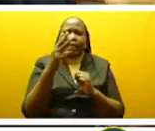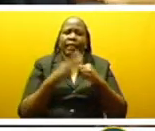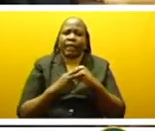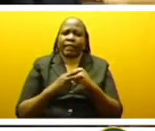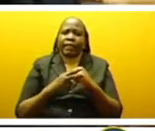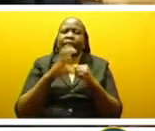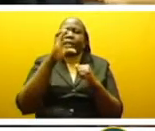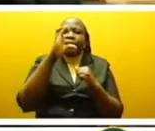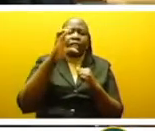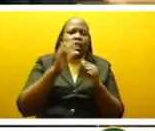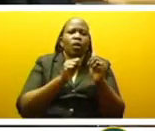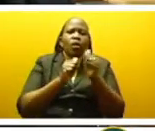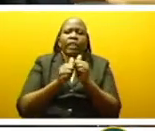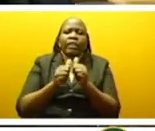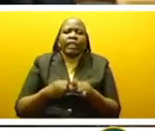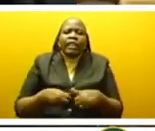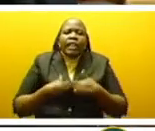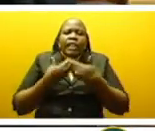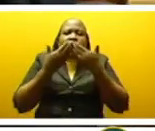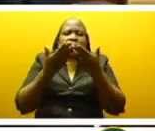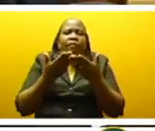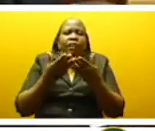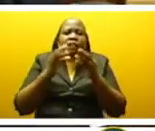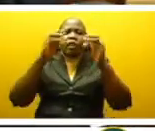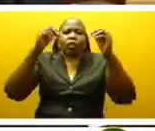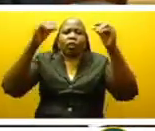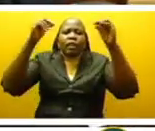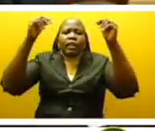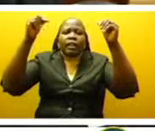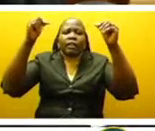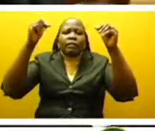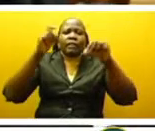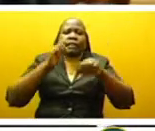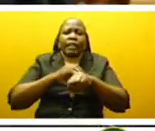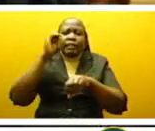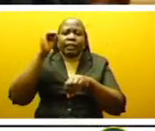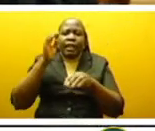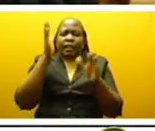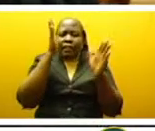which then provides the qualitative test, the process